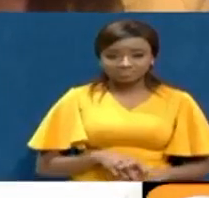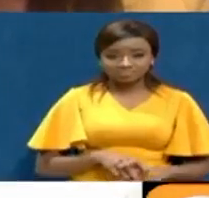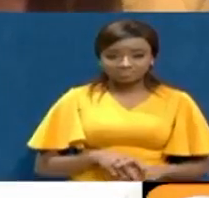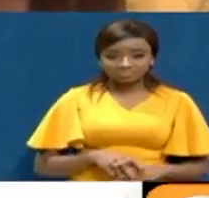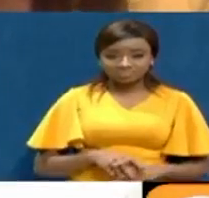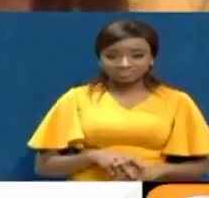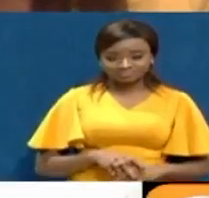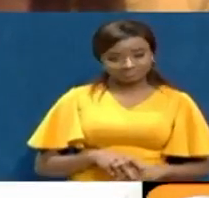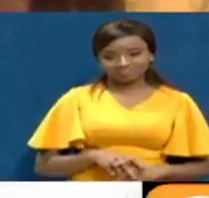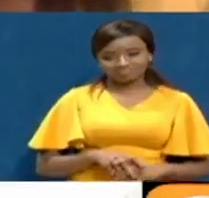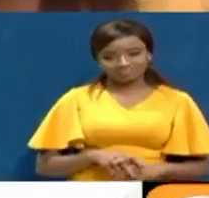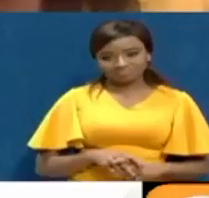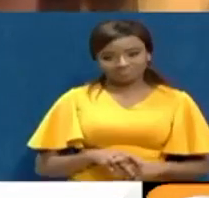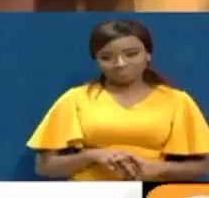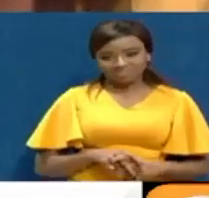Well, not exactly.